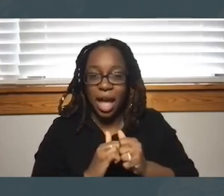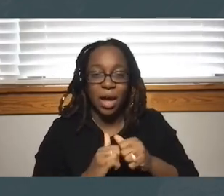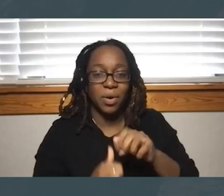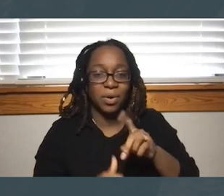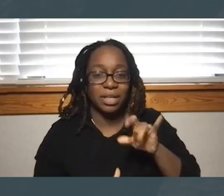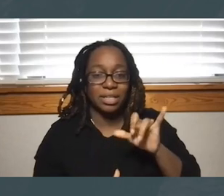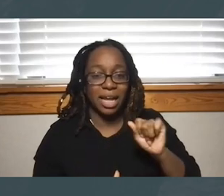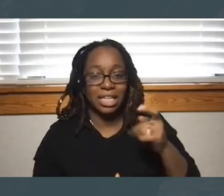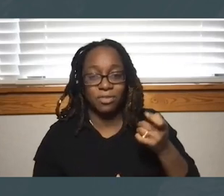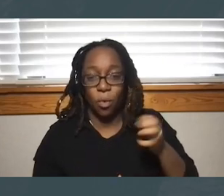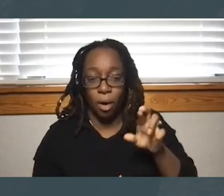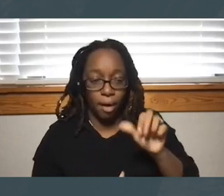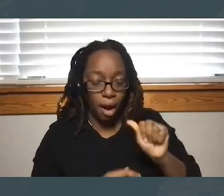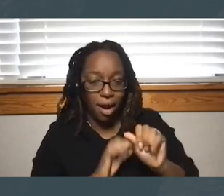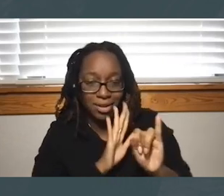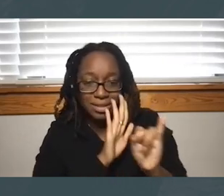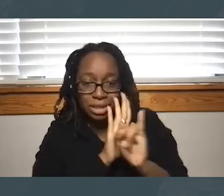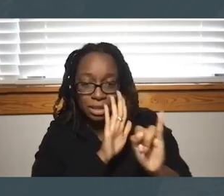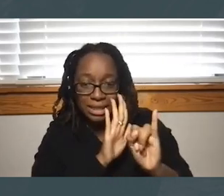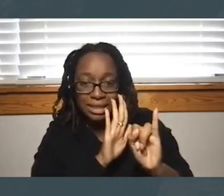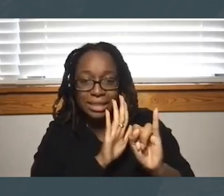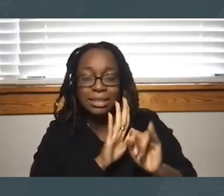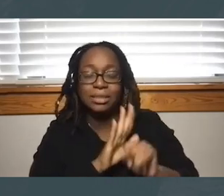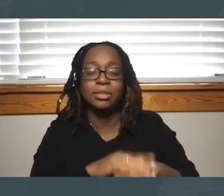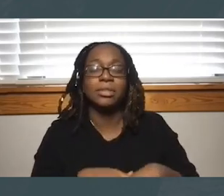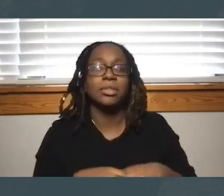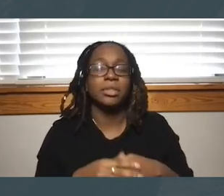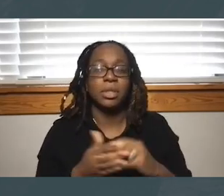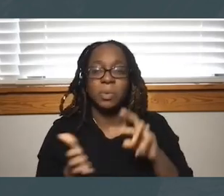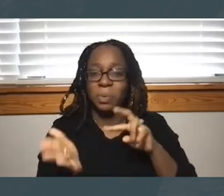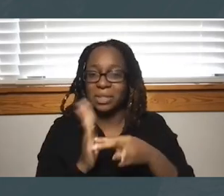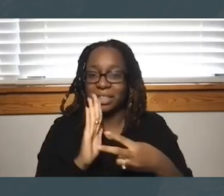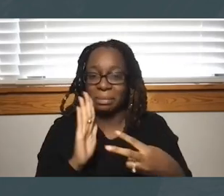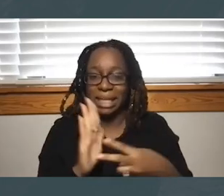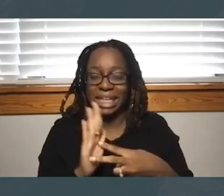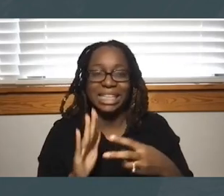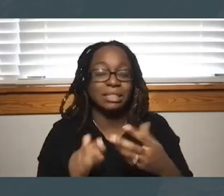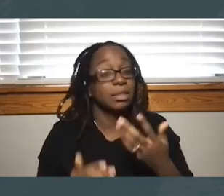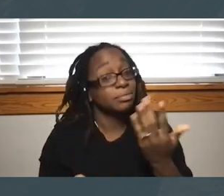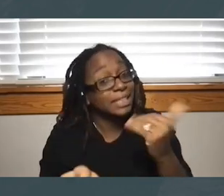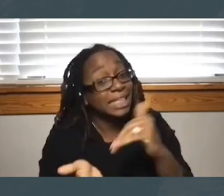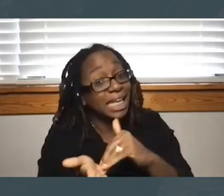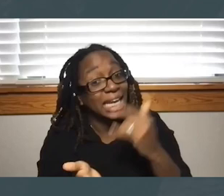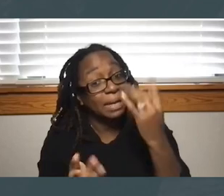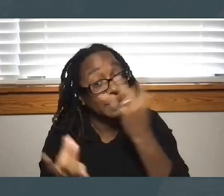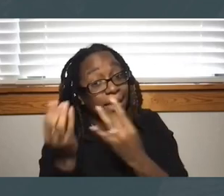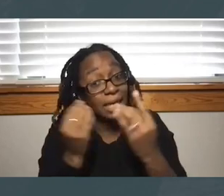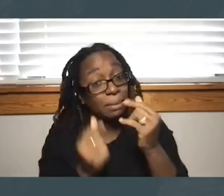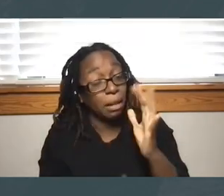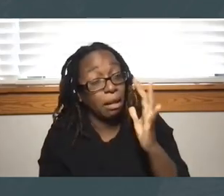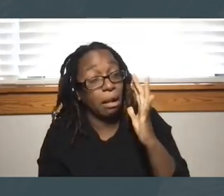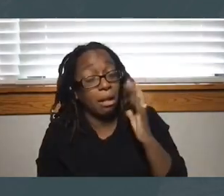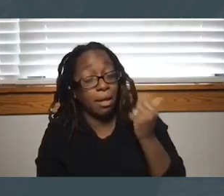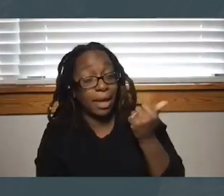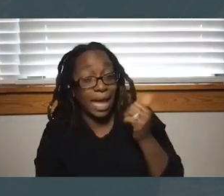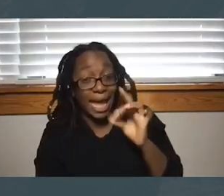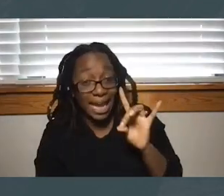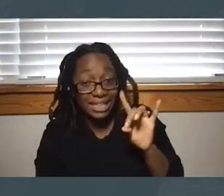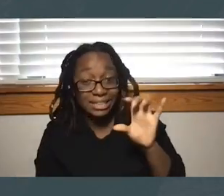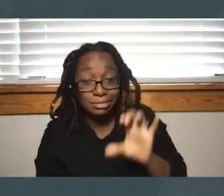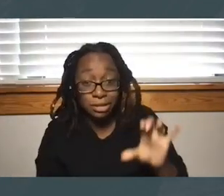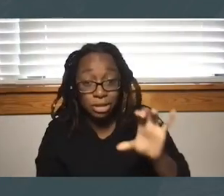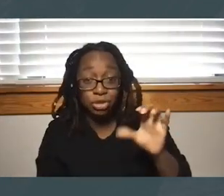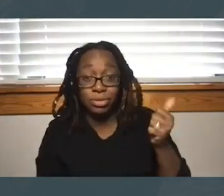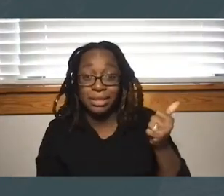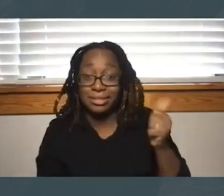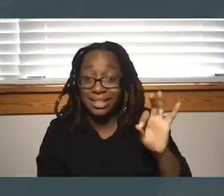identity and what it means to, you know, I'm thinking just in the 18th 17th and 18th century language, what it means to then